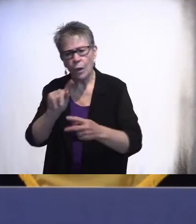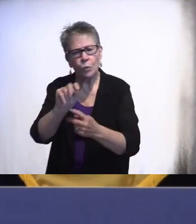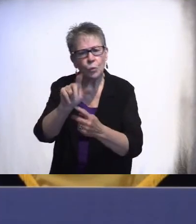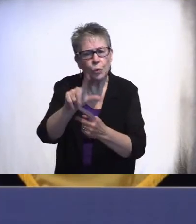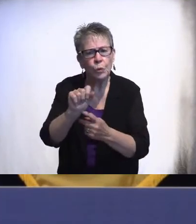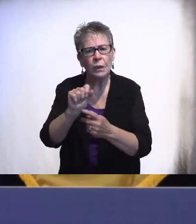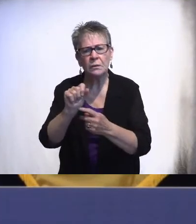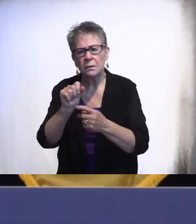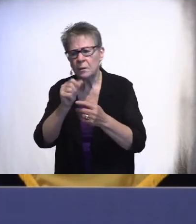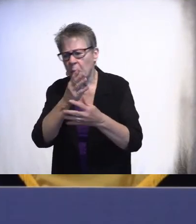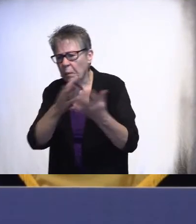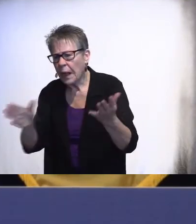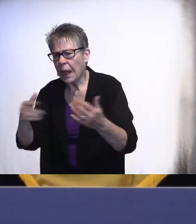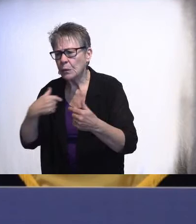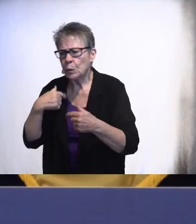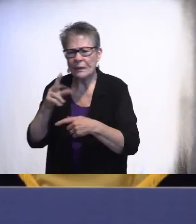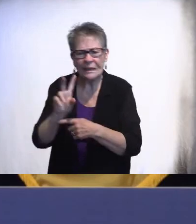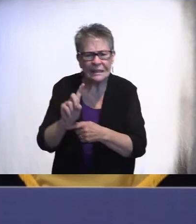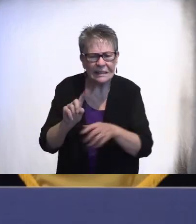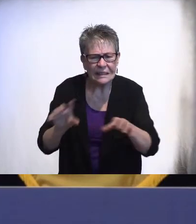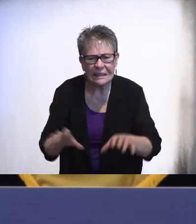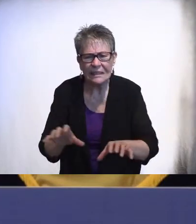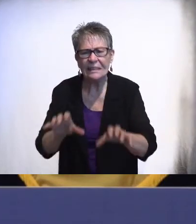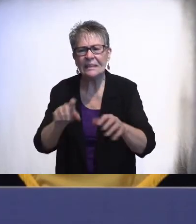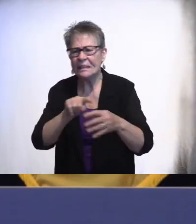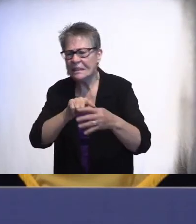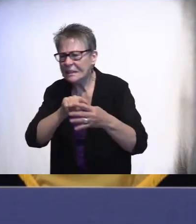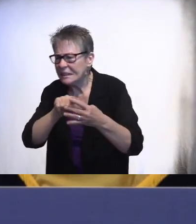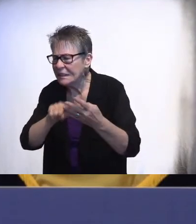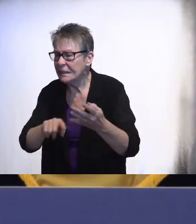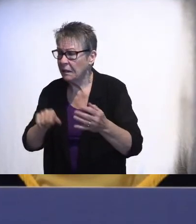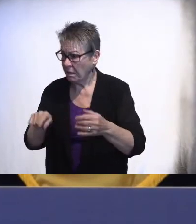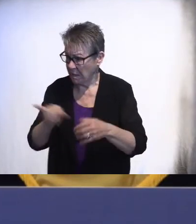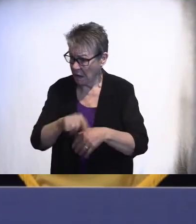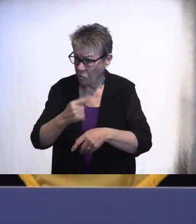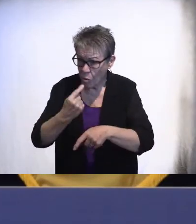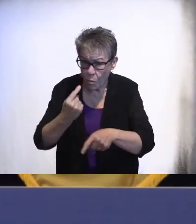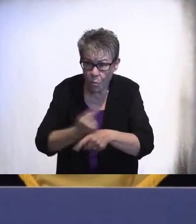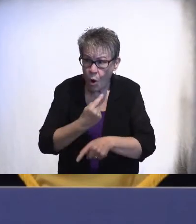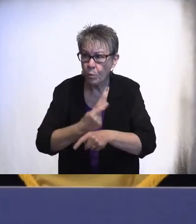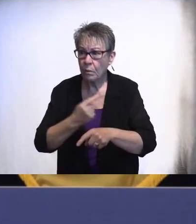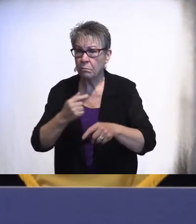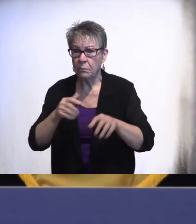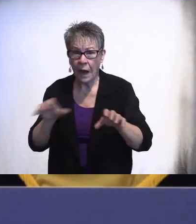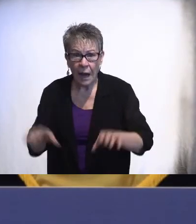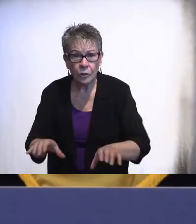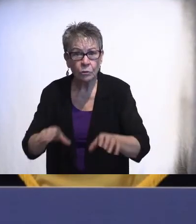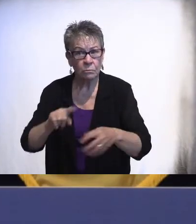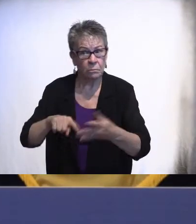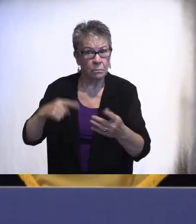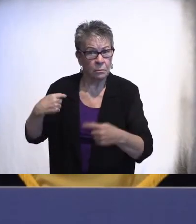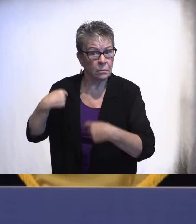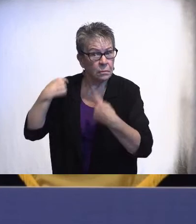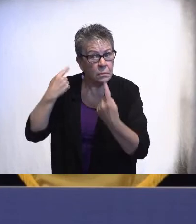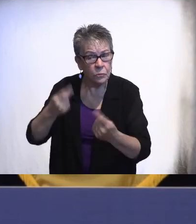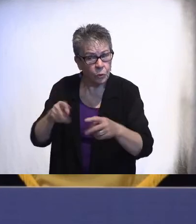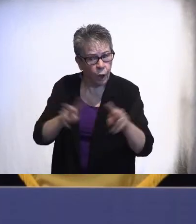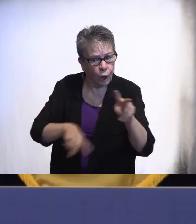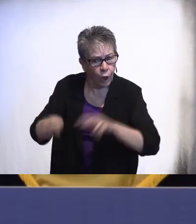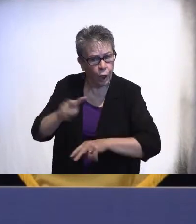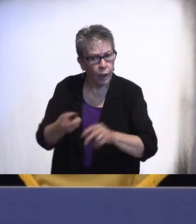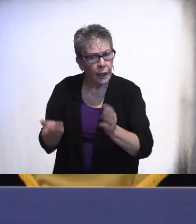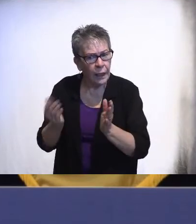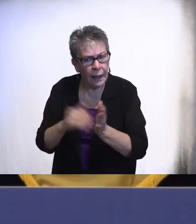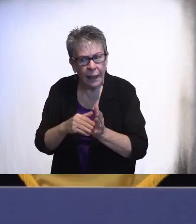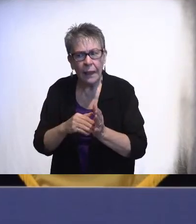balance proper among various branches of government? We are very much open to all of the above, and I think they've indicated they are anxious